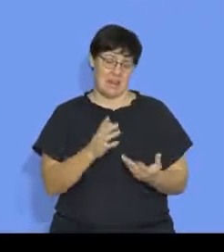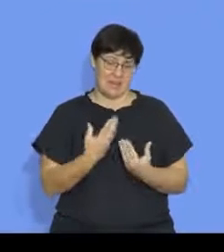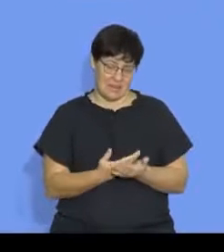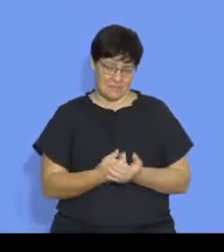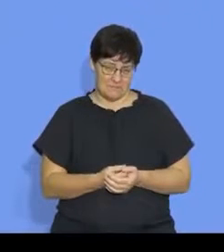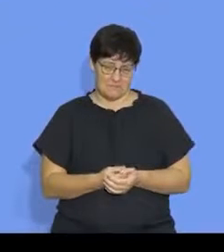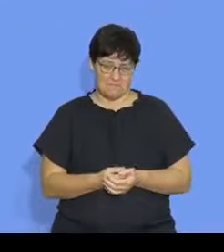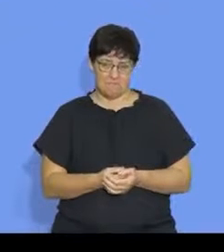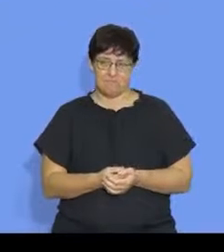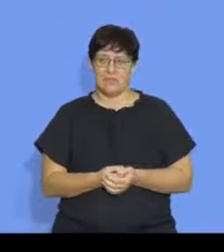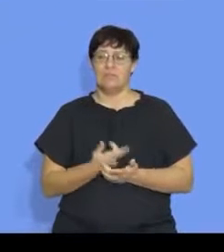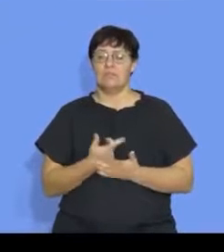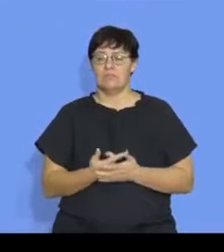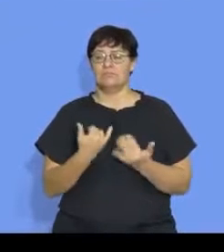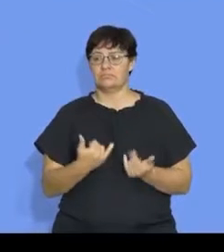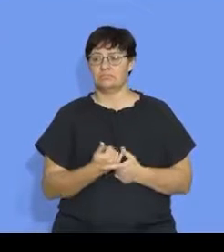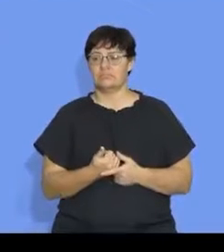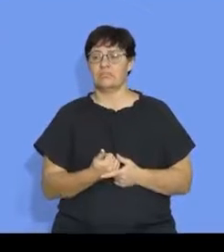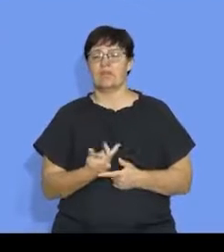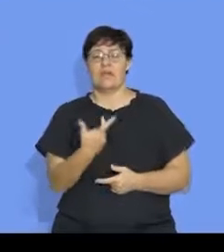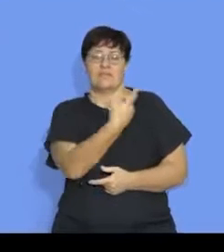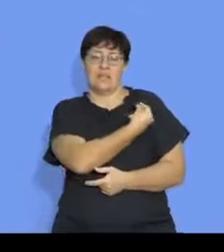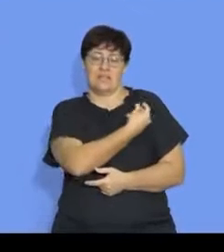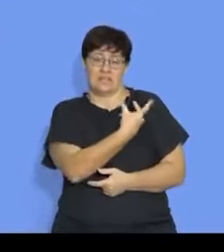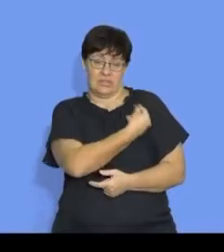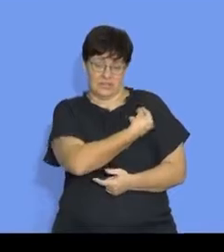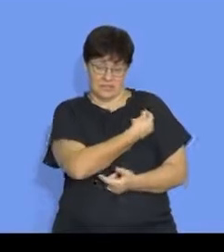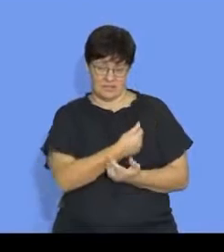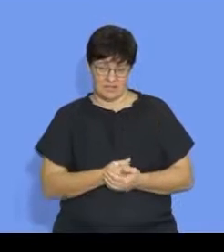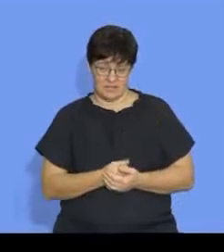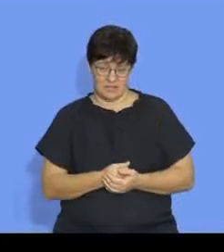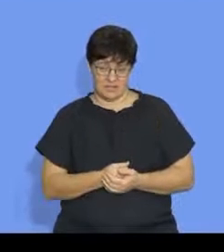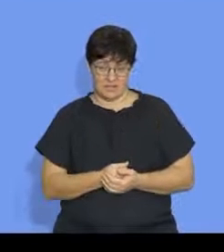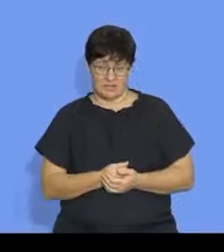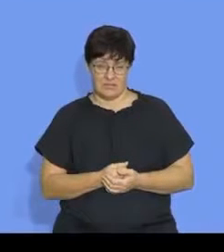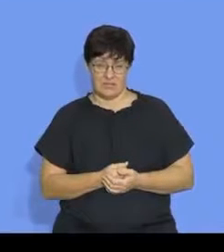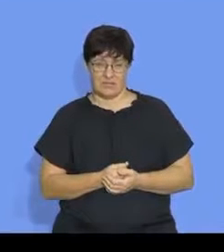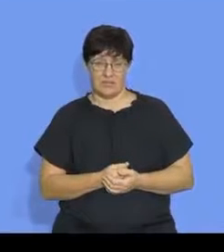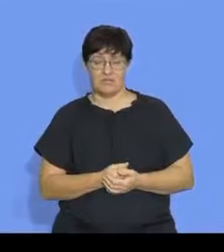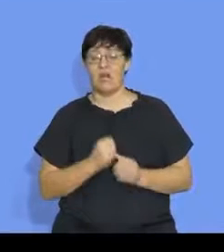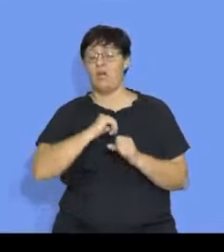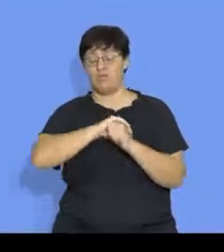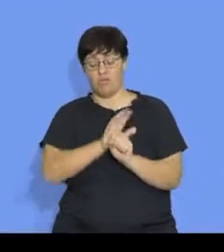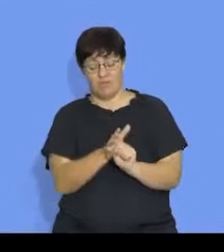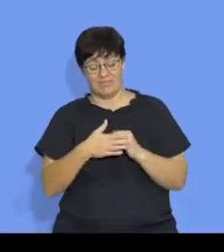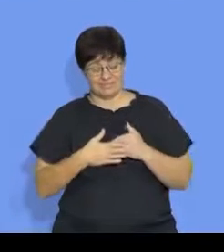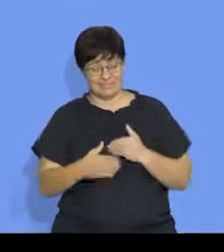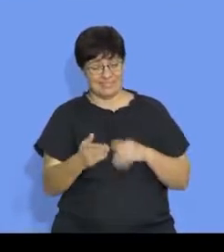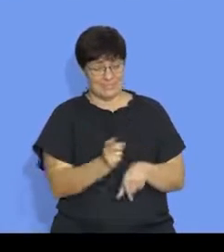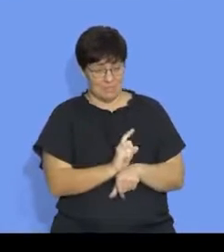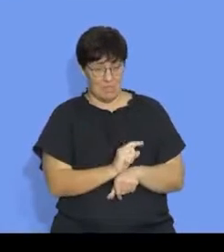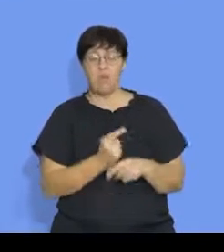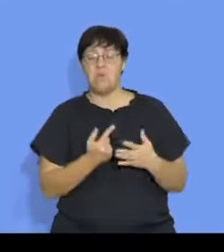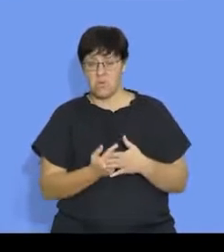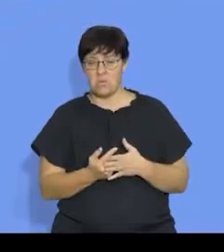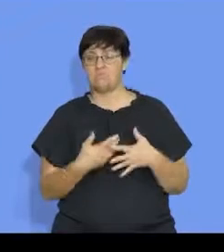Okay, now the concept of vaccinations. And those of you who are living through the COVID times, it's a huge,